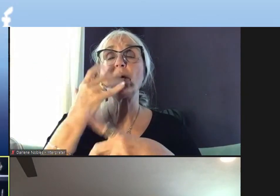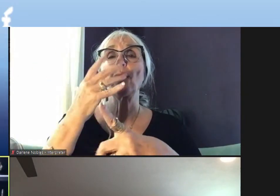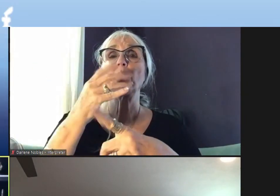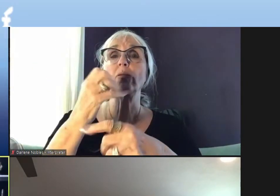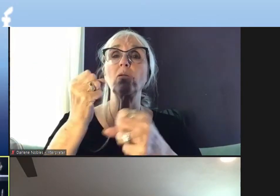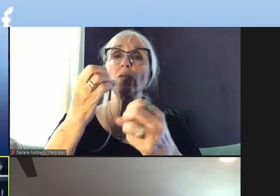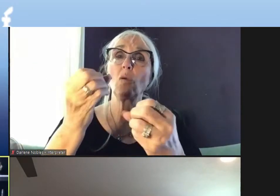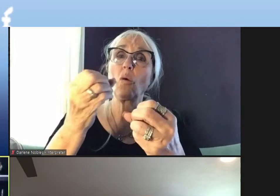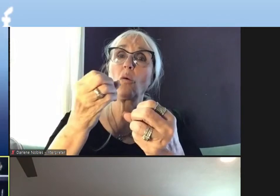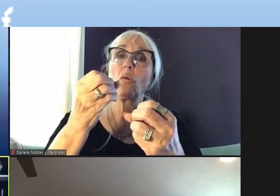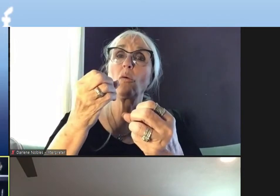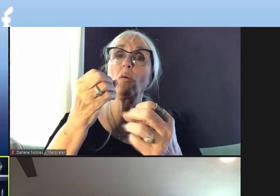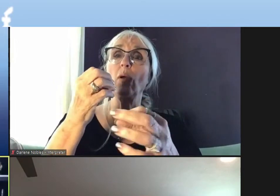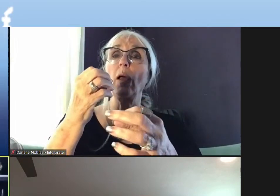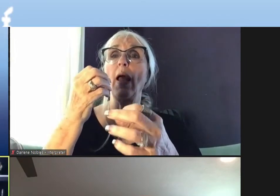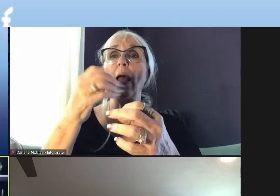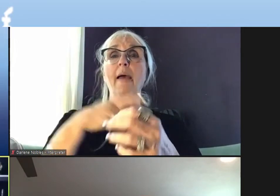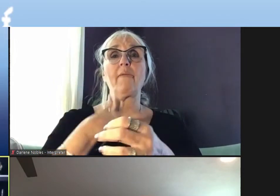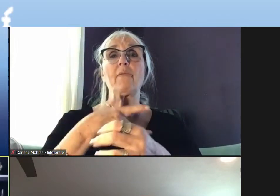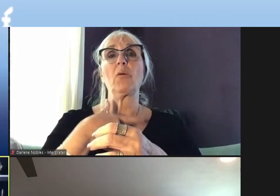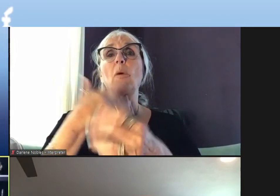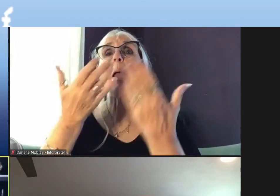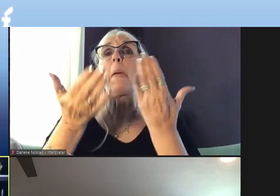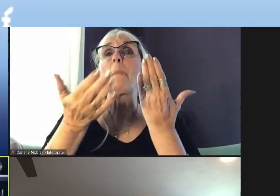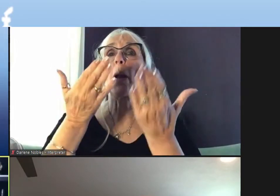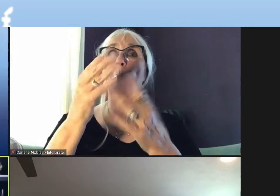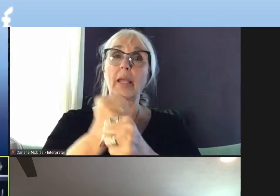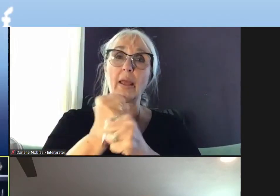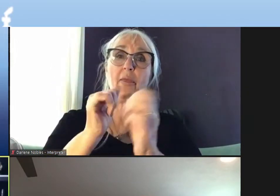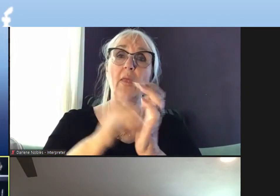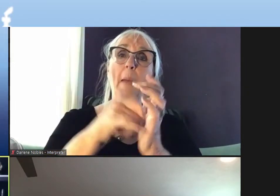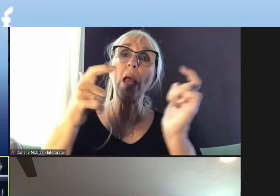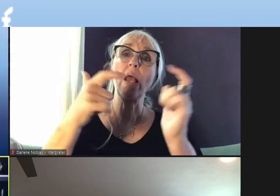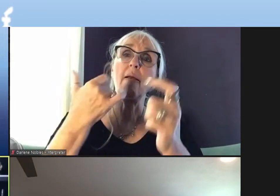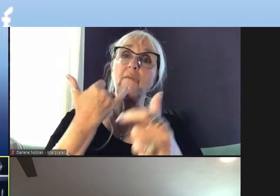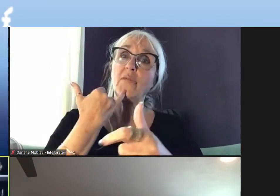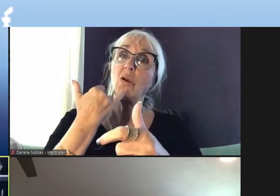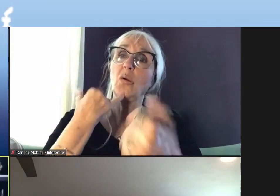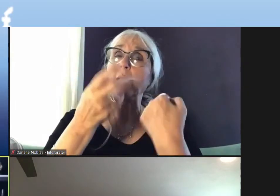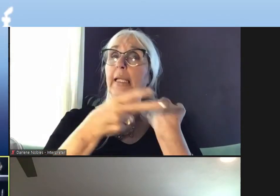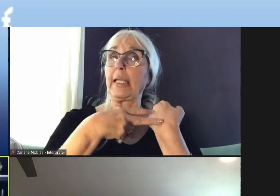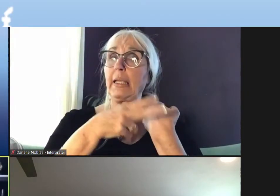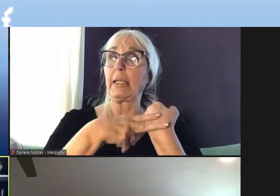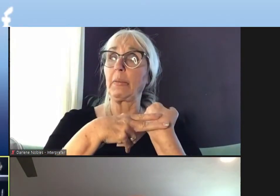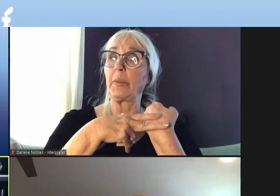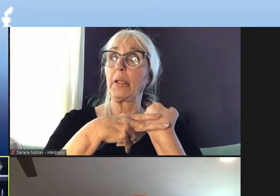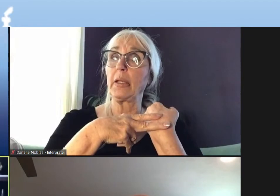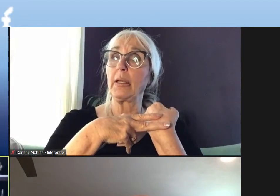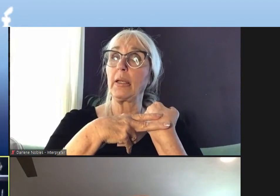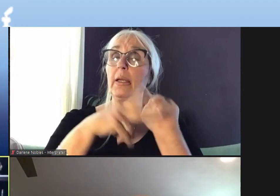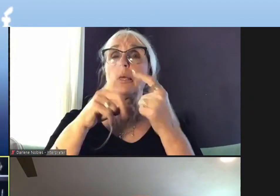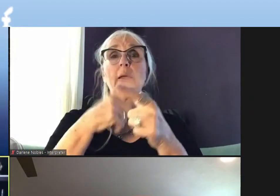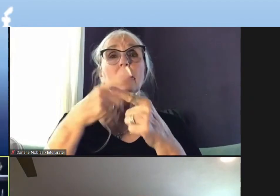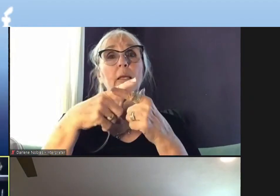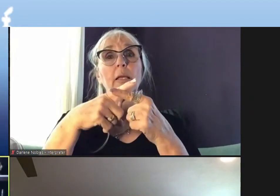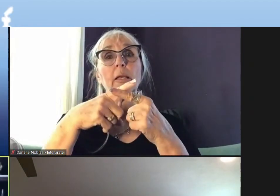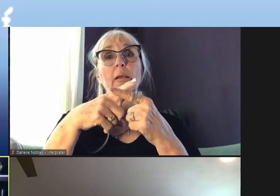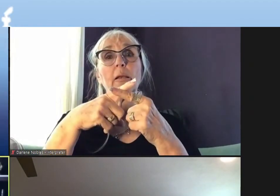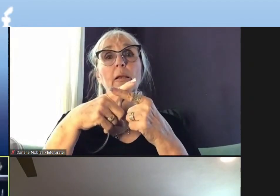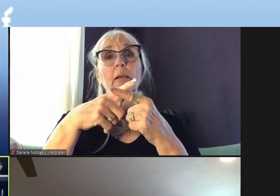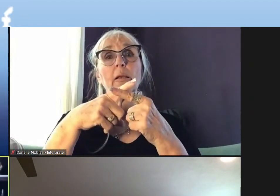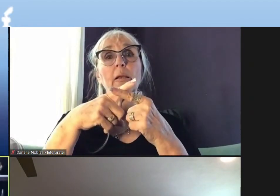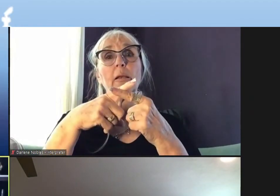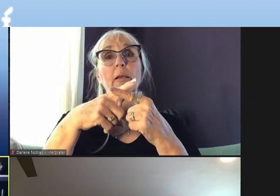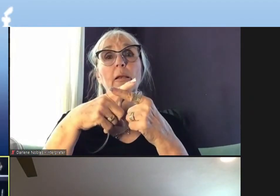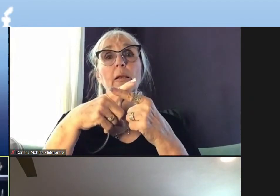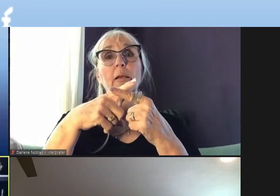get that amount of phones and keep on hand. And then at the point those are